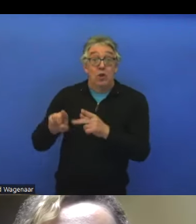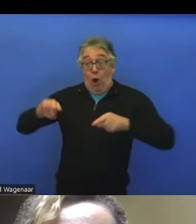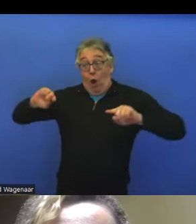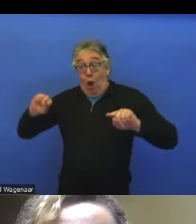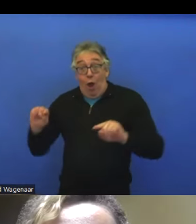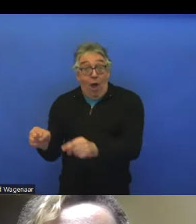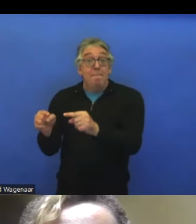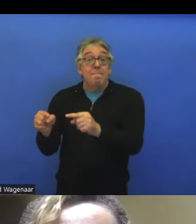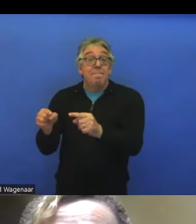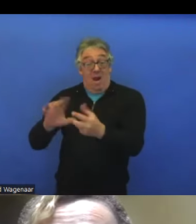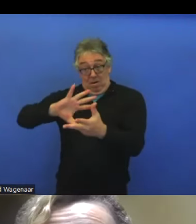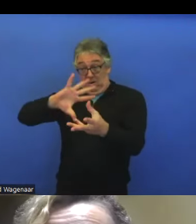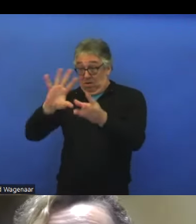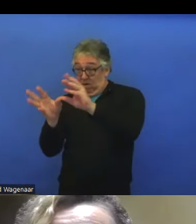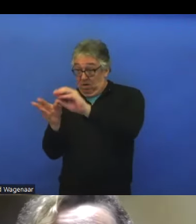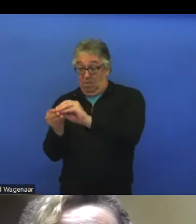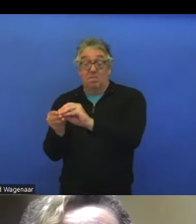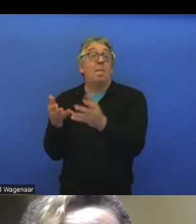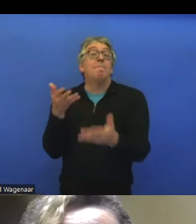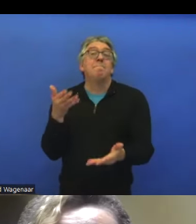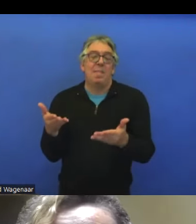persons suffering from albinism,